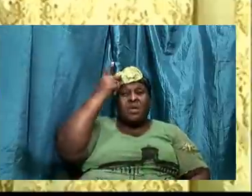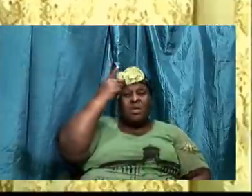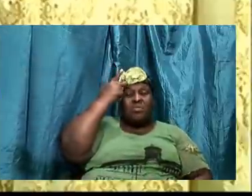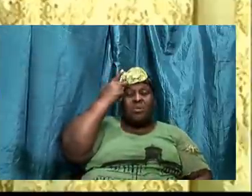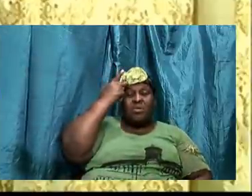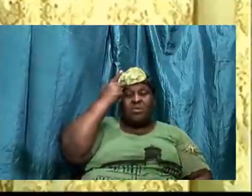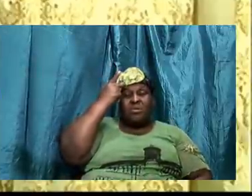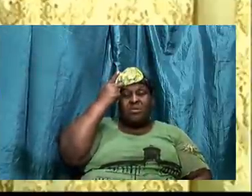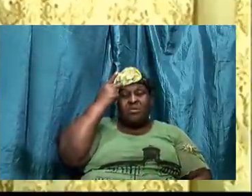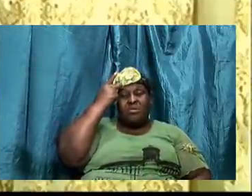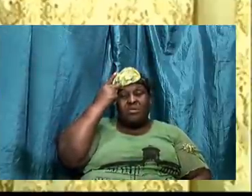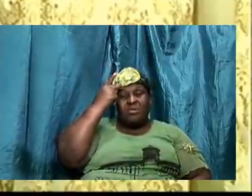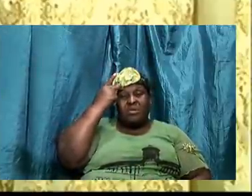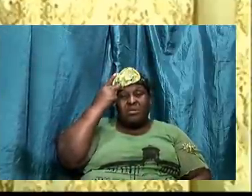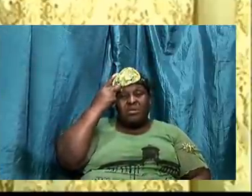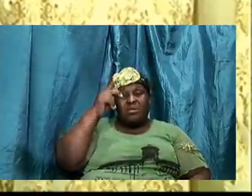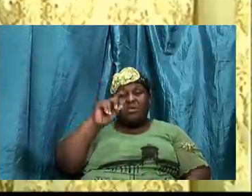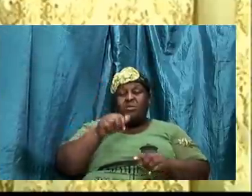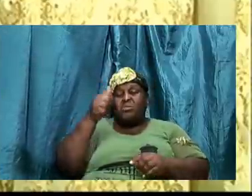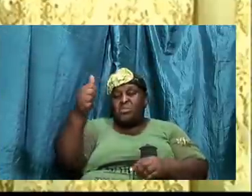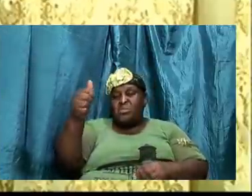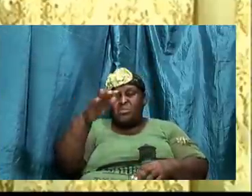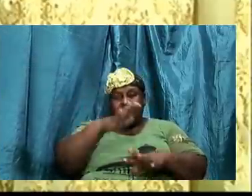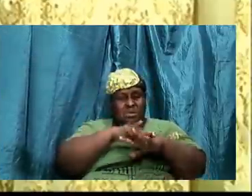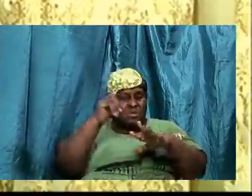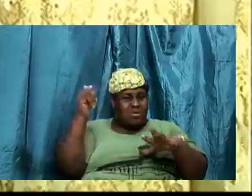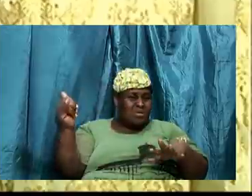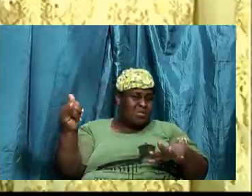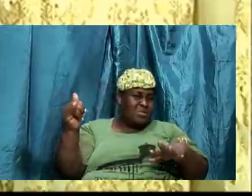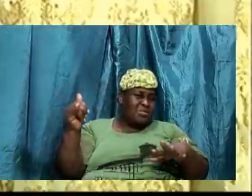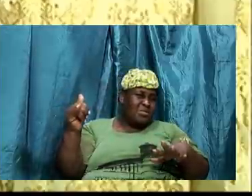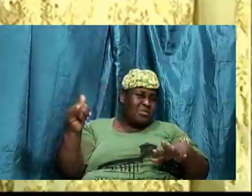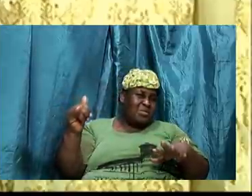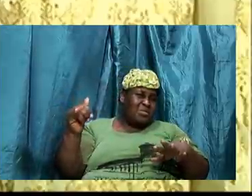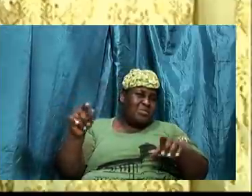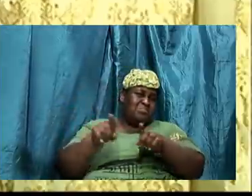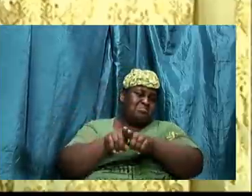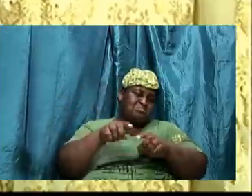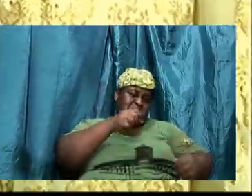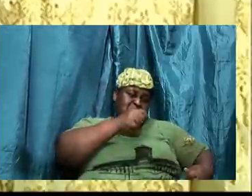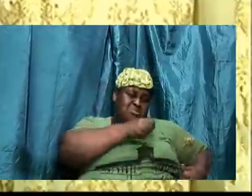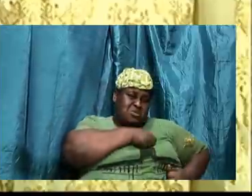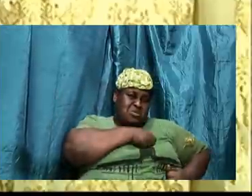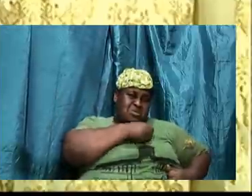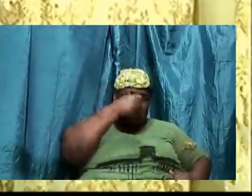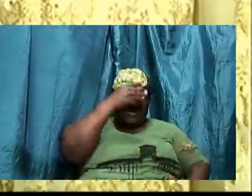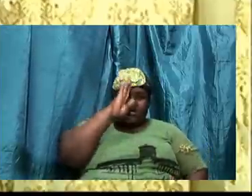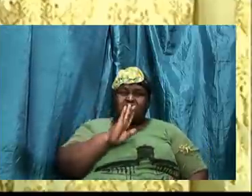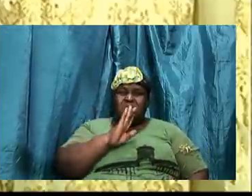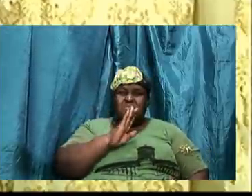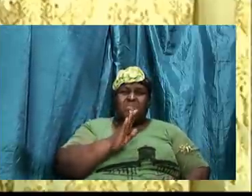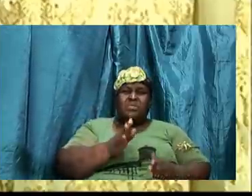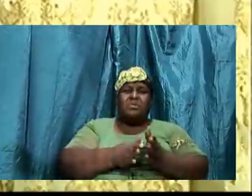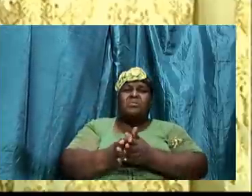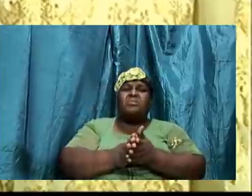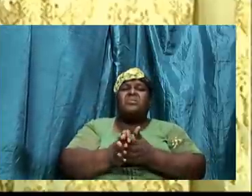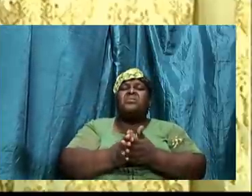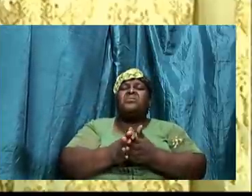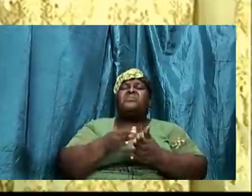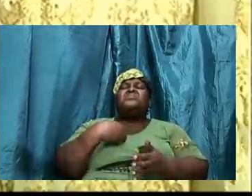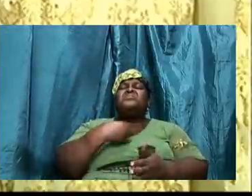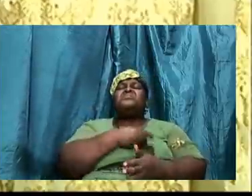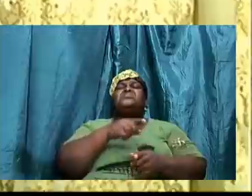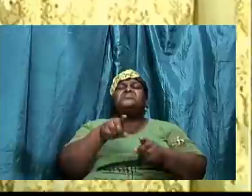likened his own calling to that of as ambassador. He urges us as Christians